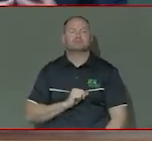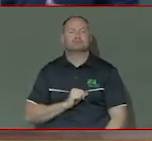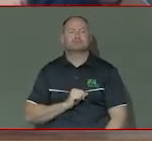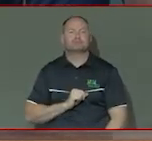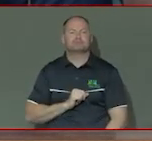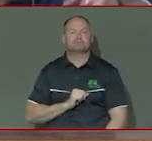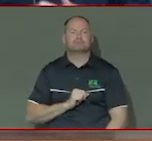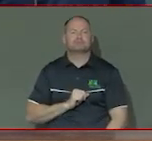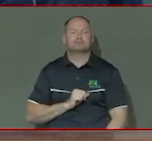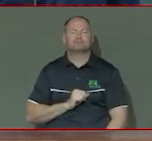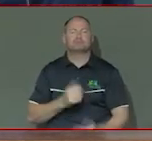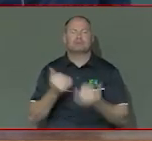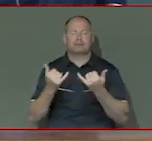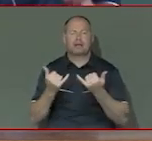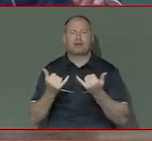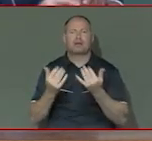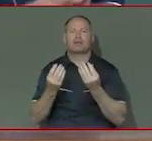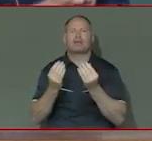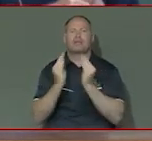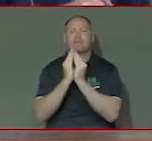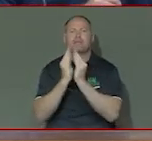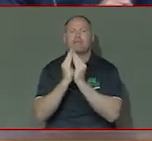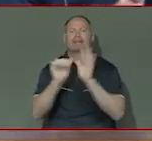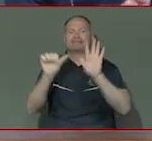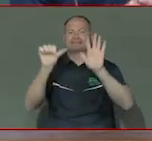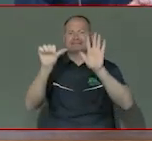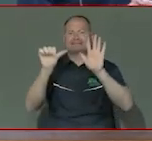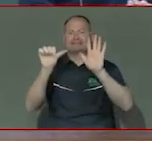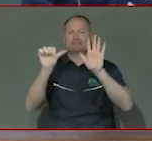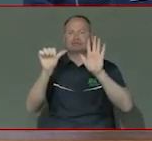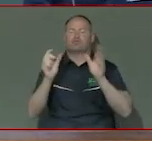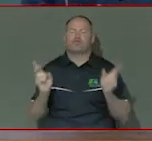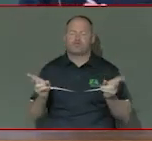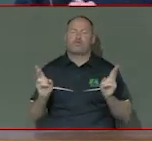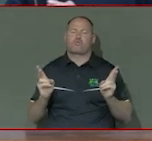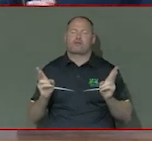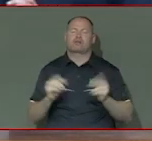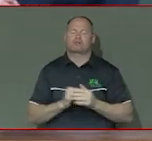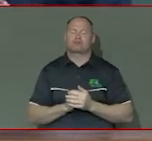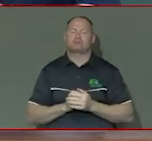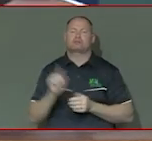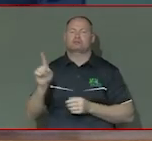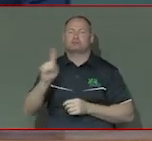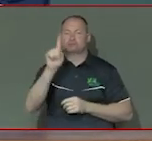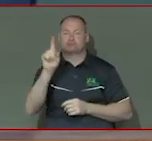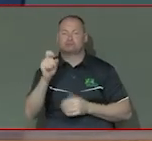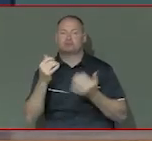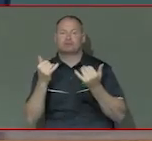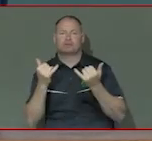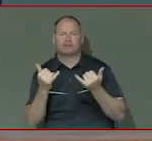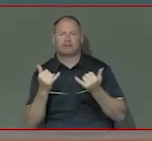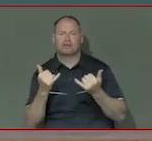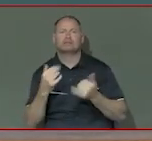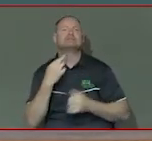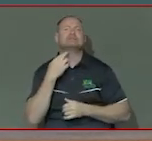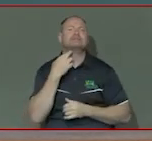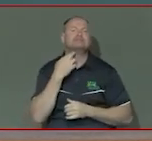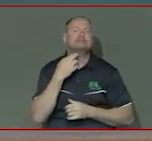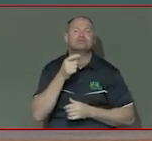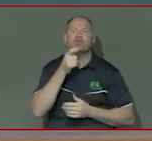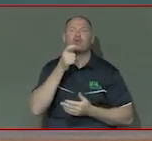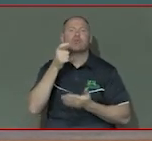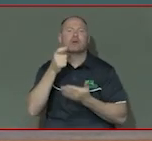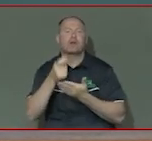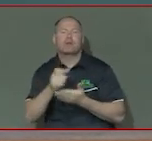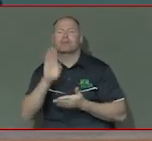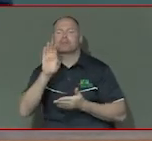will count for 6 marks. They love to ask this for 6 marks. So they will say, comment on the risk and the gearing of the